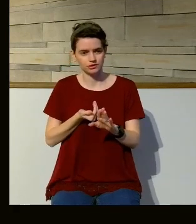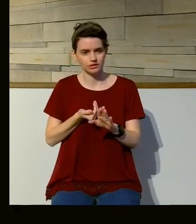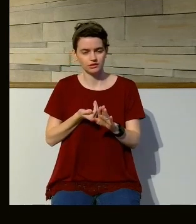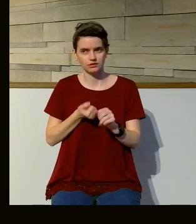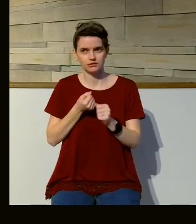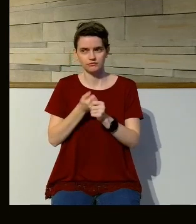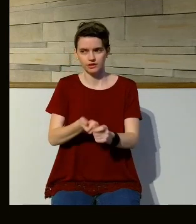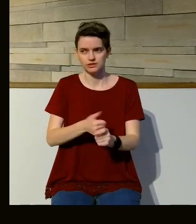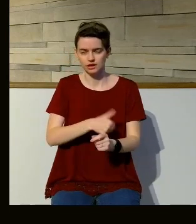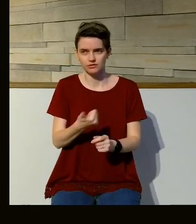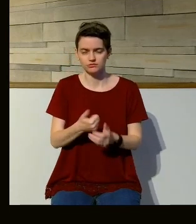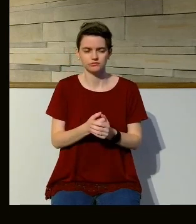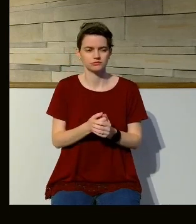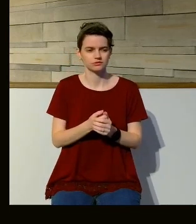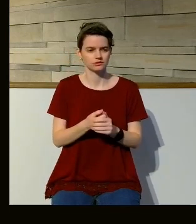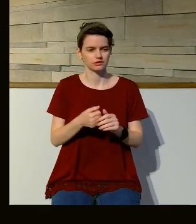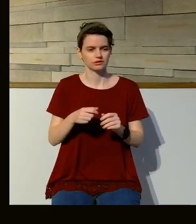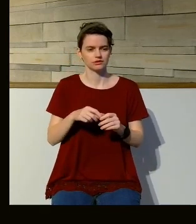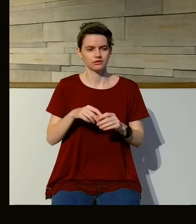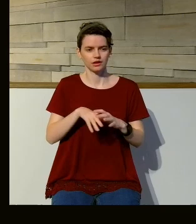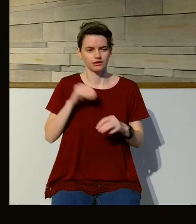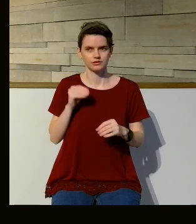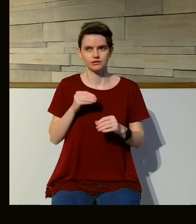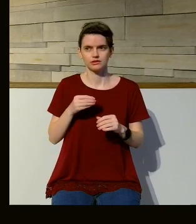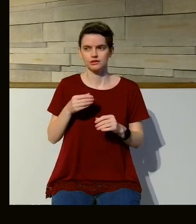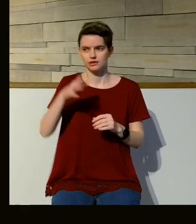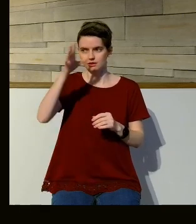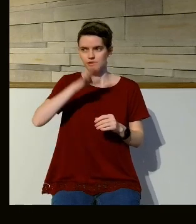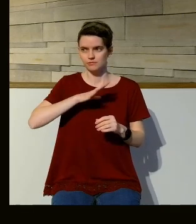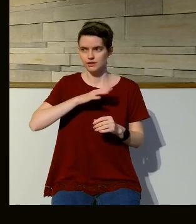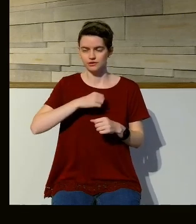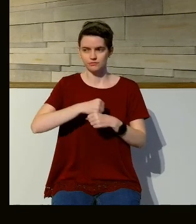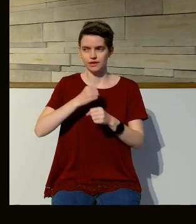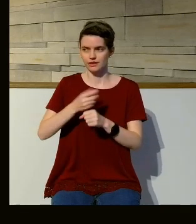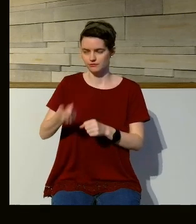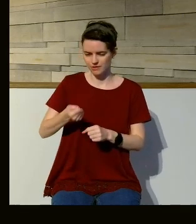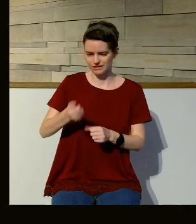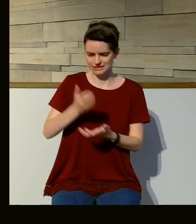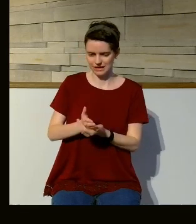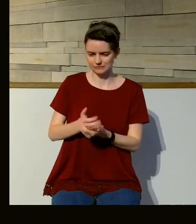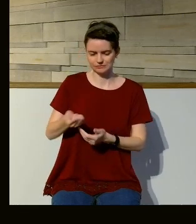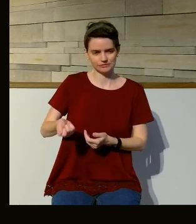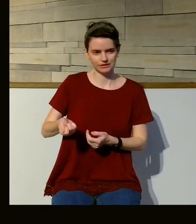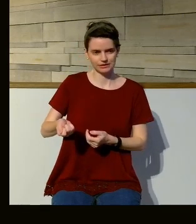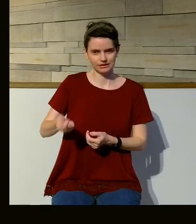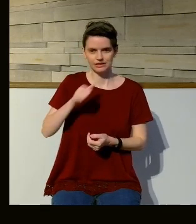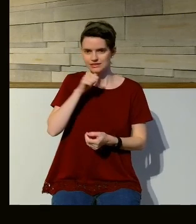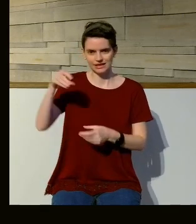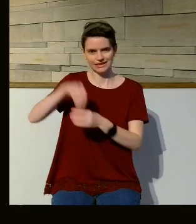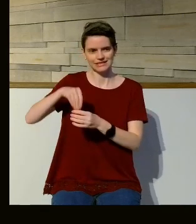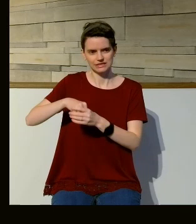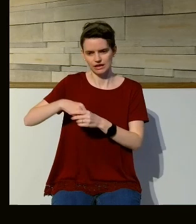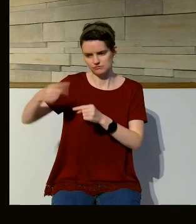their effects. So for example, the guy who made this remote that keeps stopping on me, the guy who made this is not inside of it